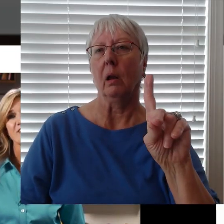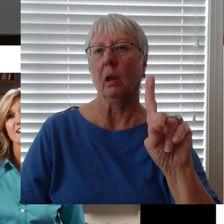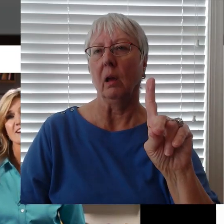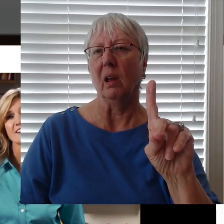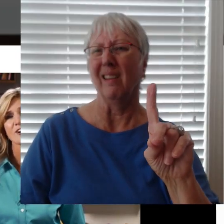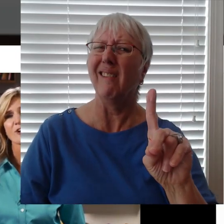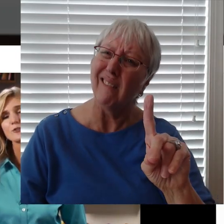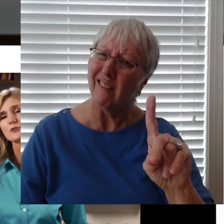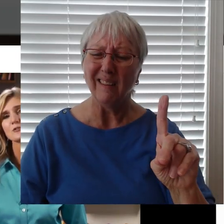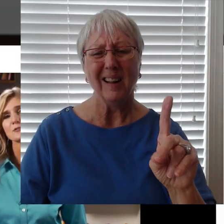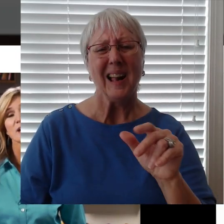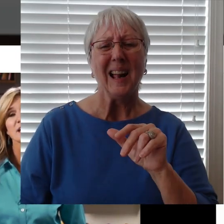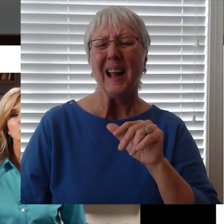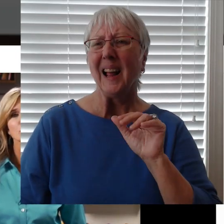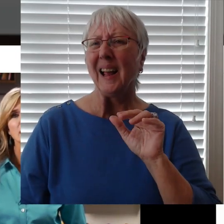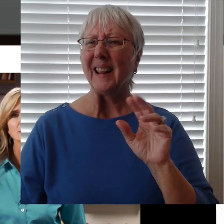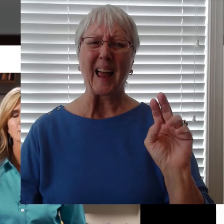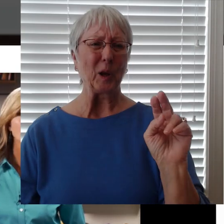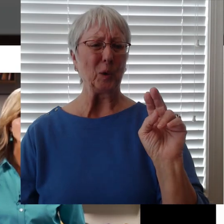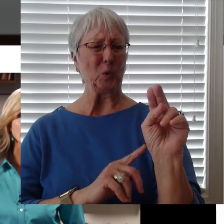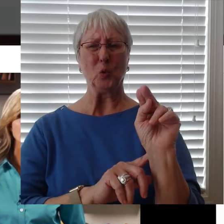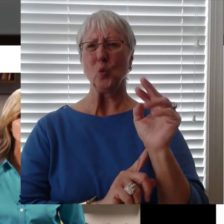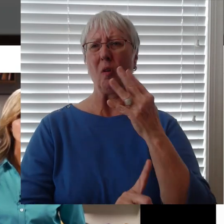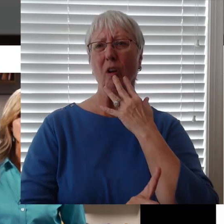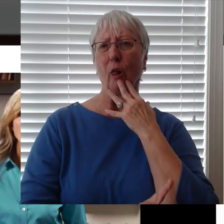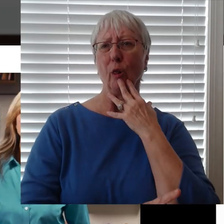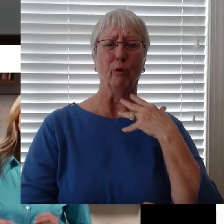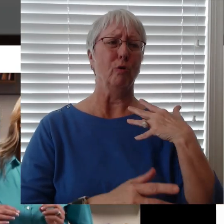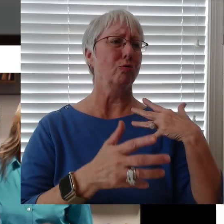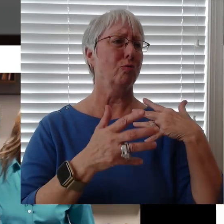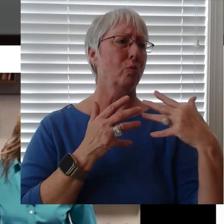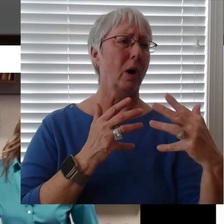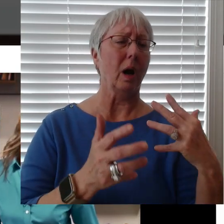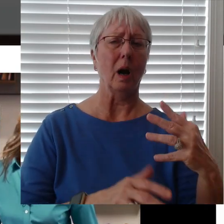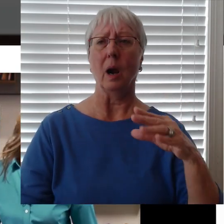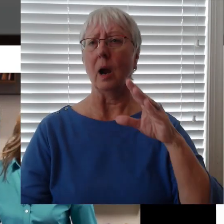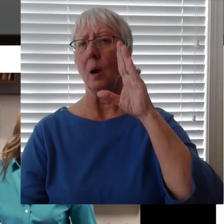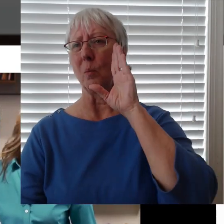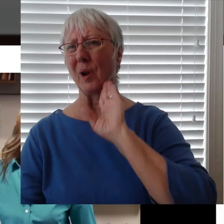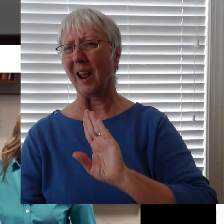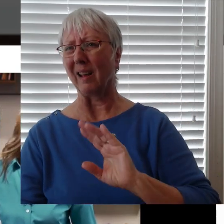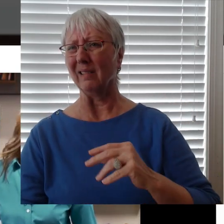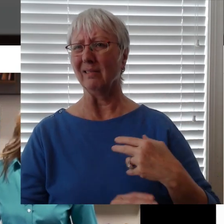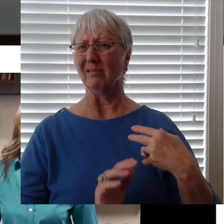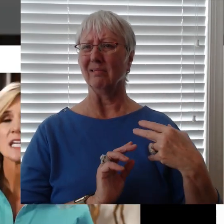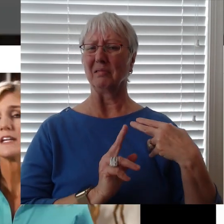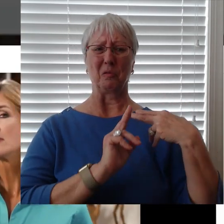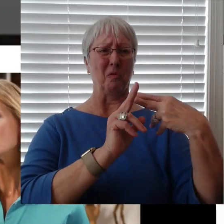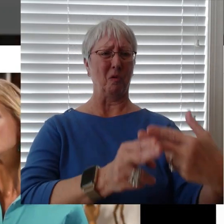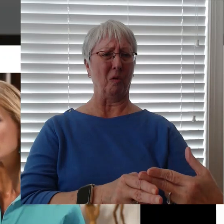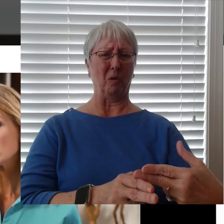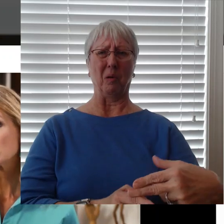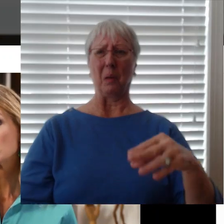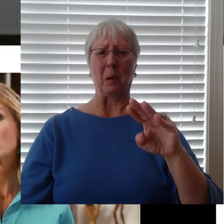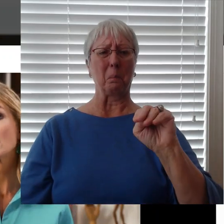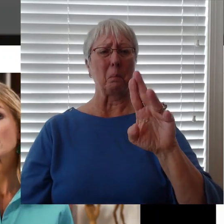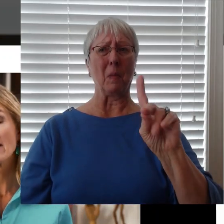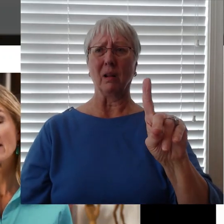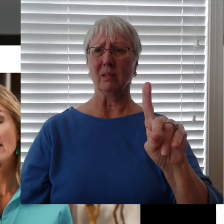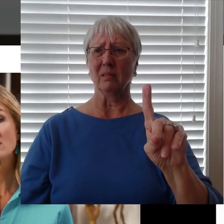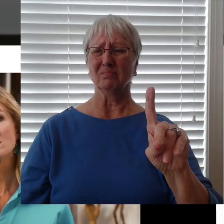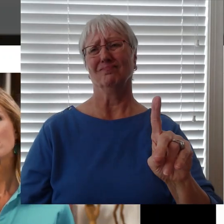not fair to call neutral grays and browns mud when there's such a useful voice in an image. Even if they don't get to be